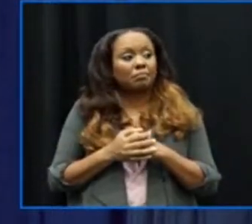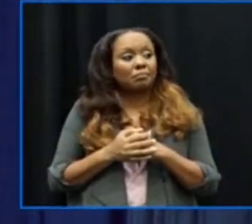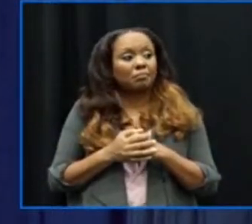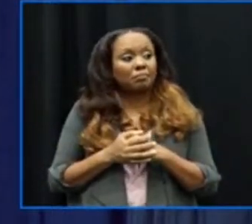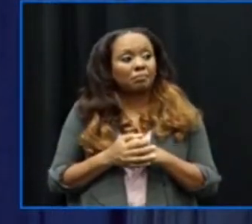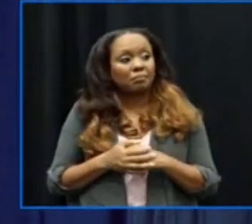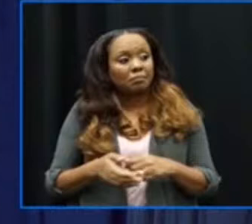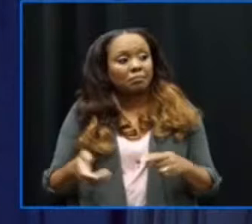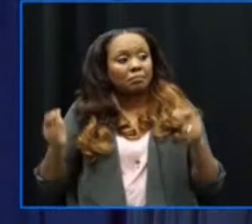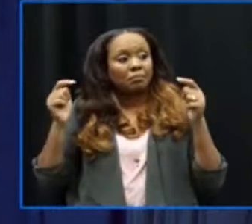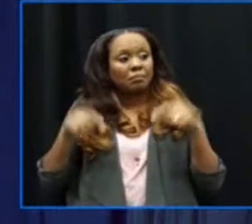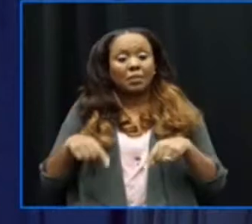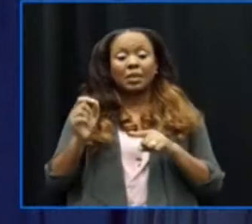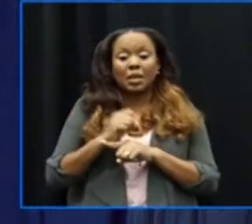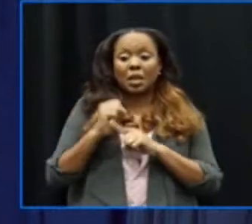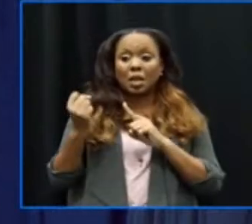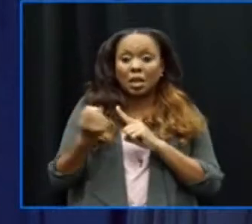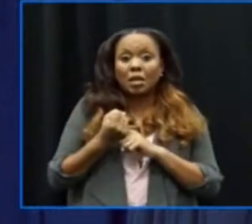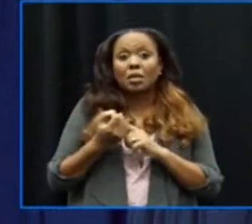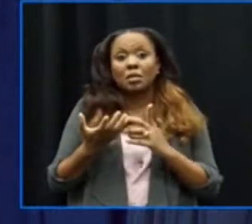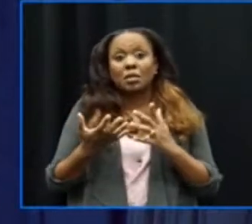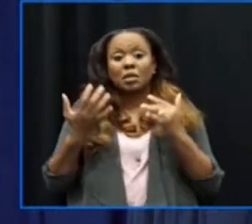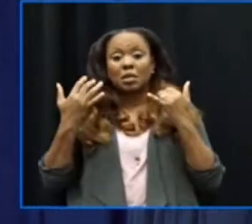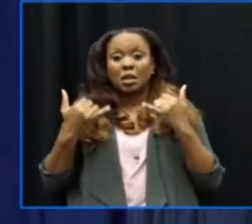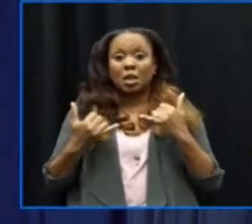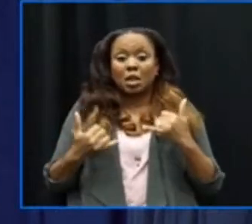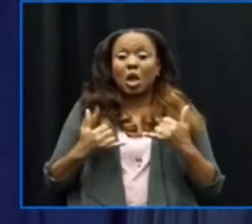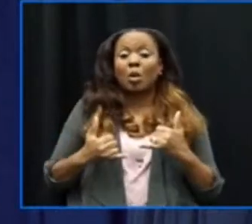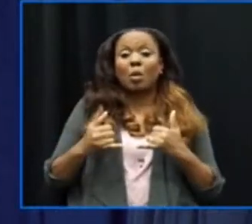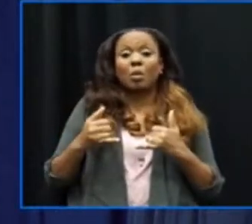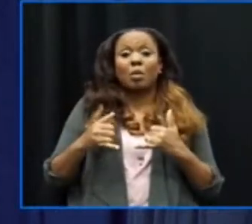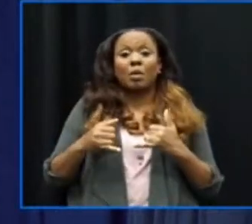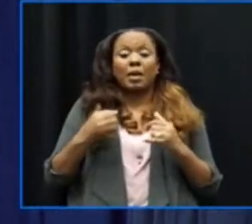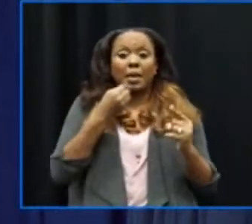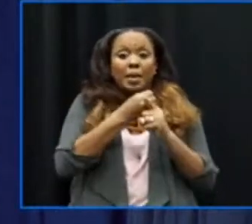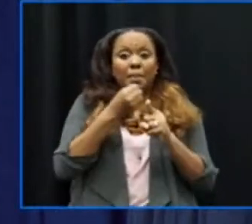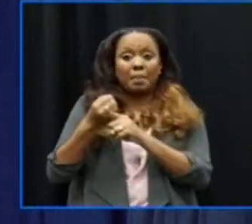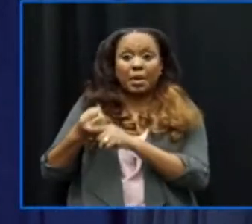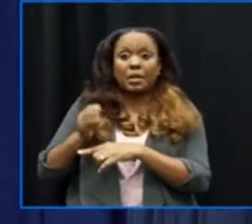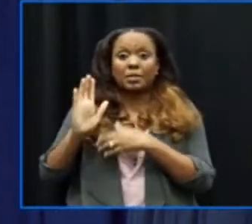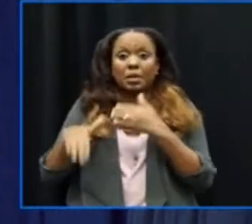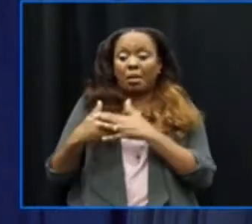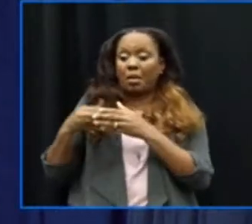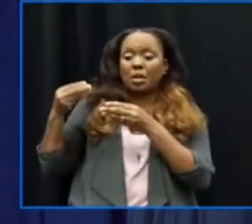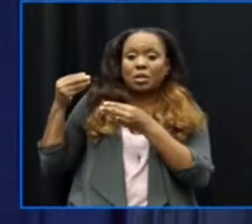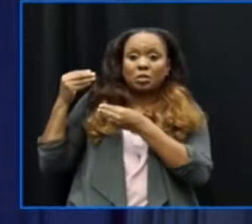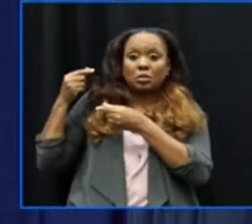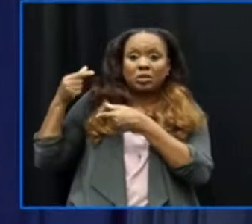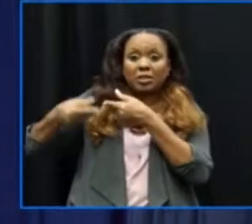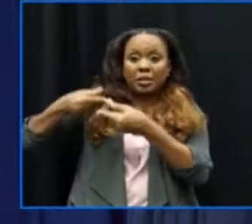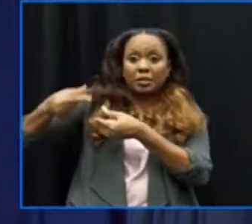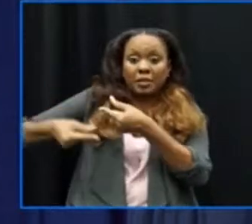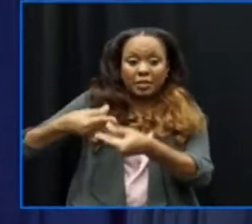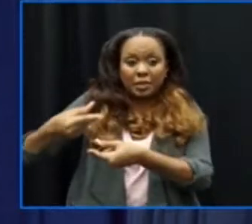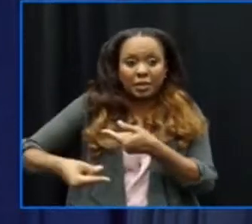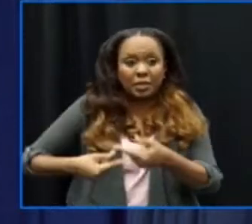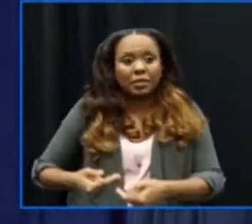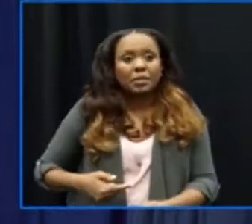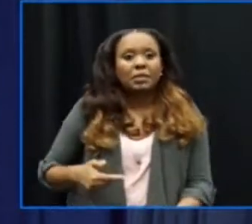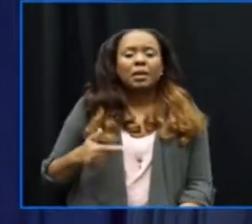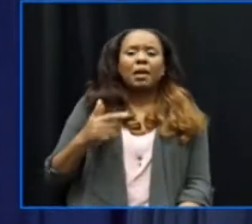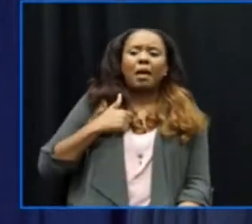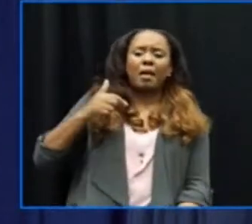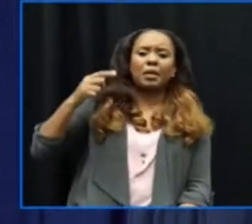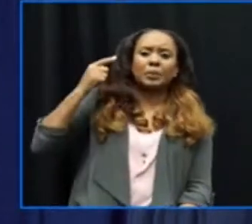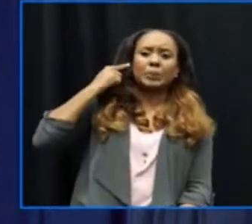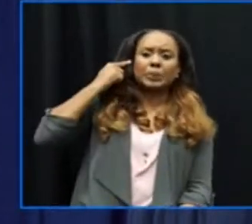for us. I've been privy and been around long enough to hear my former general secretaries sharing their